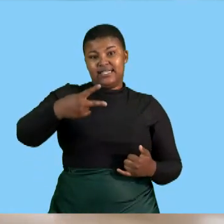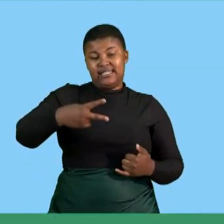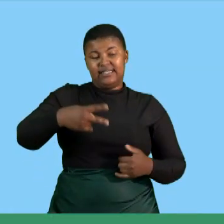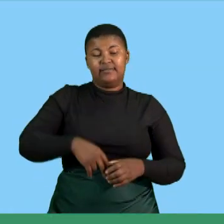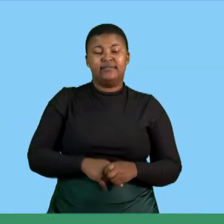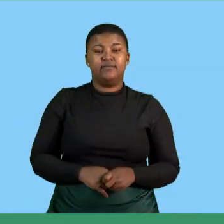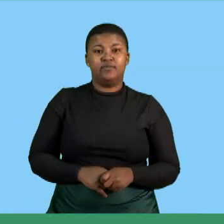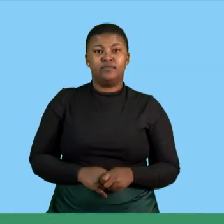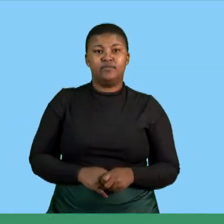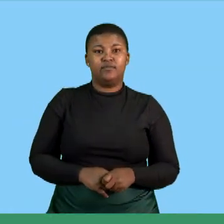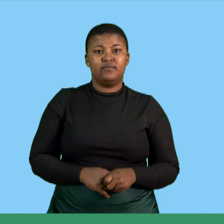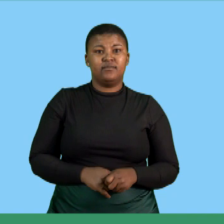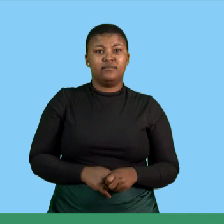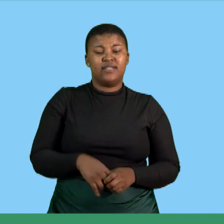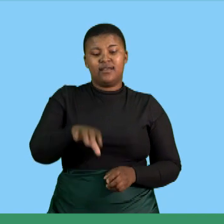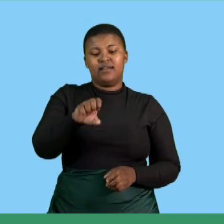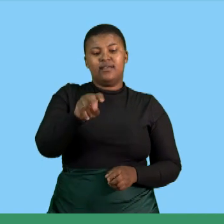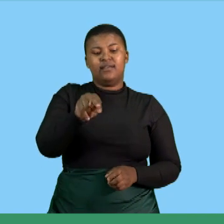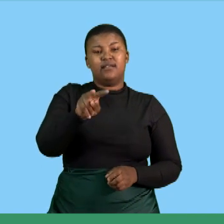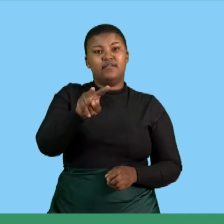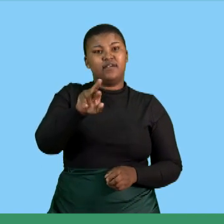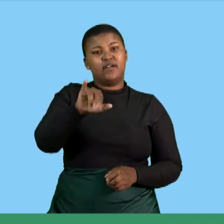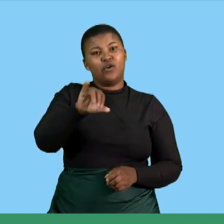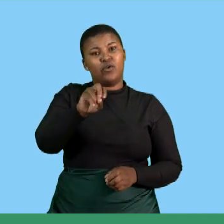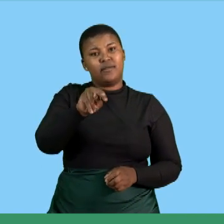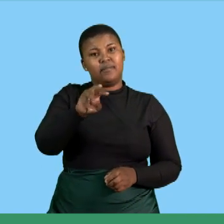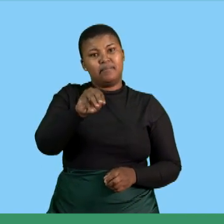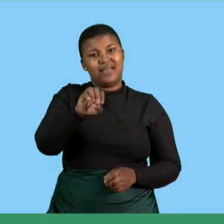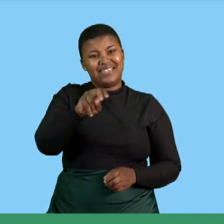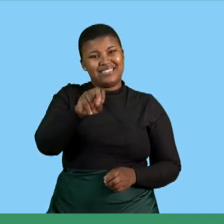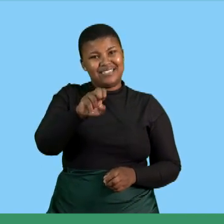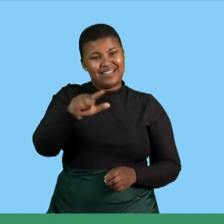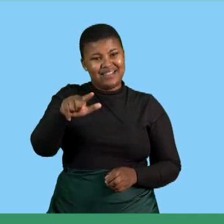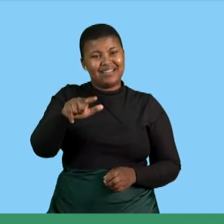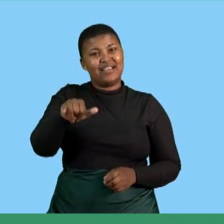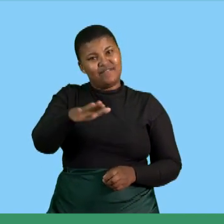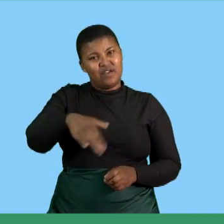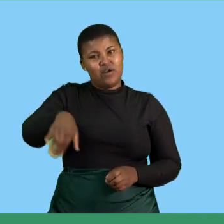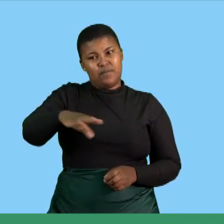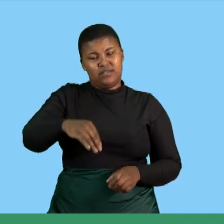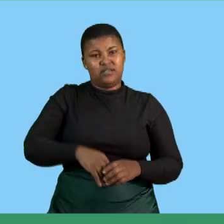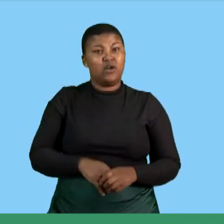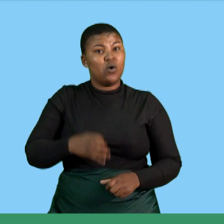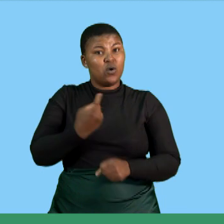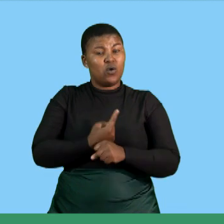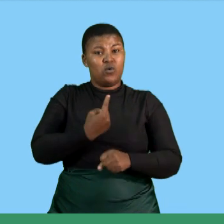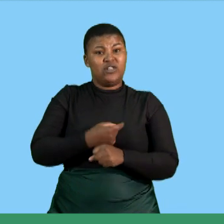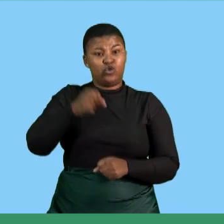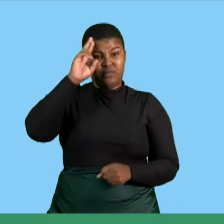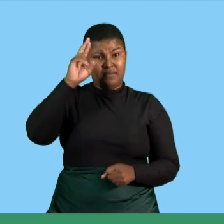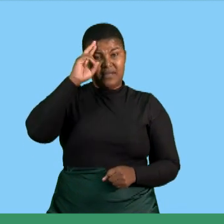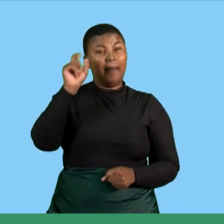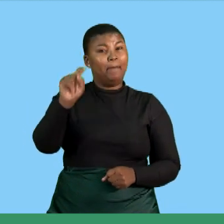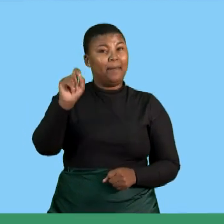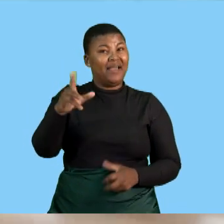was specifically the environmental environment. So always remember, environmental